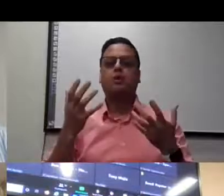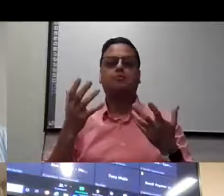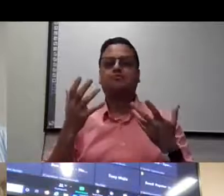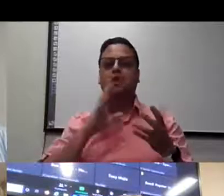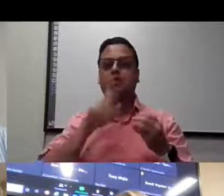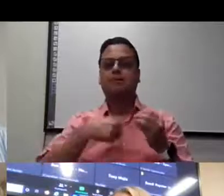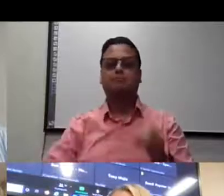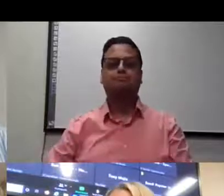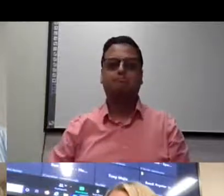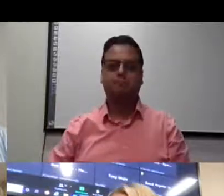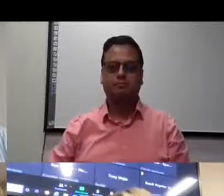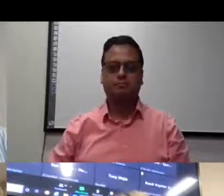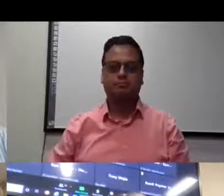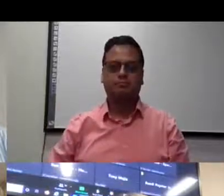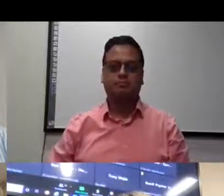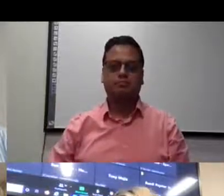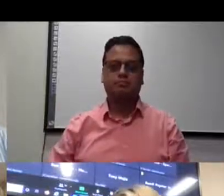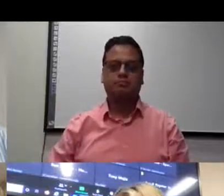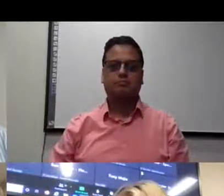comment on?